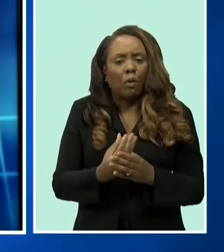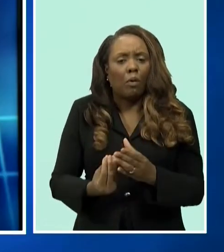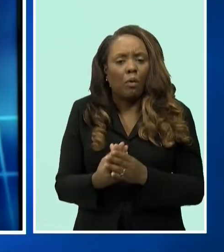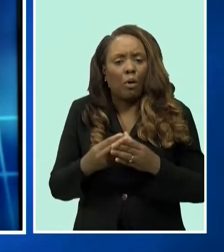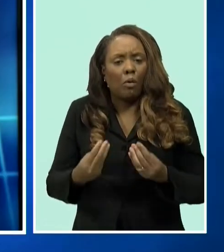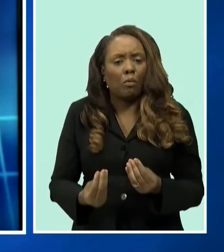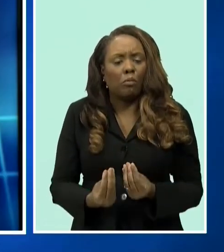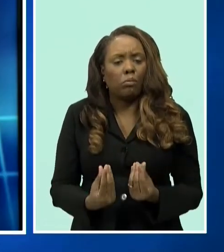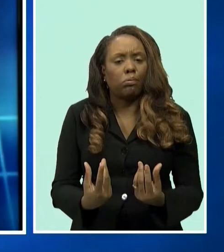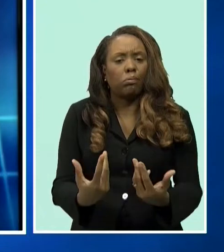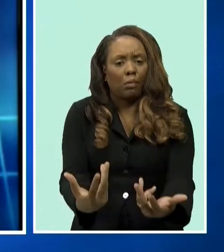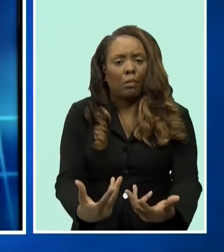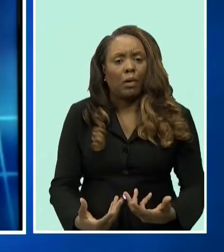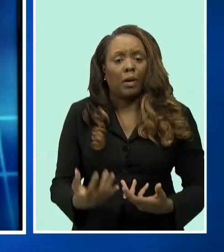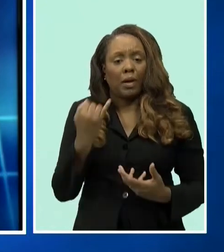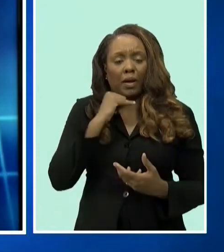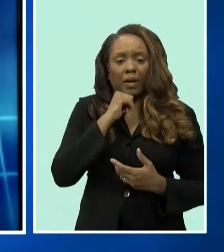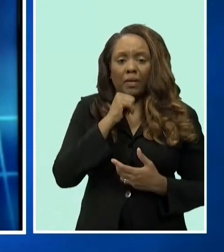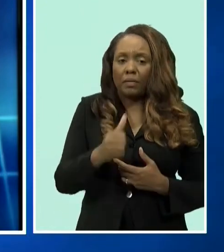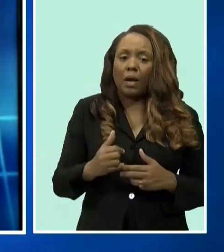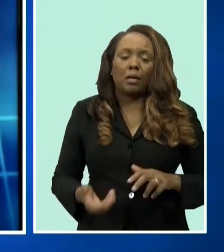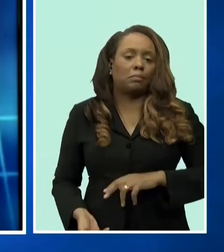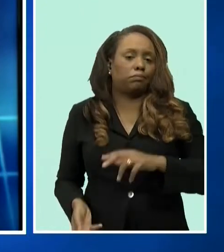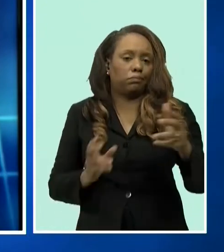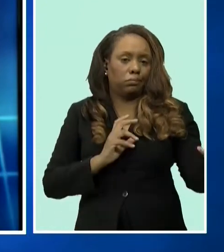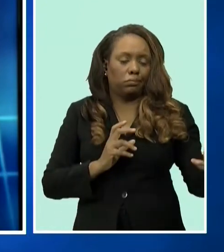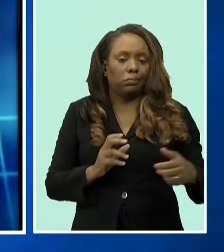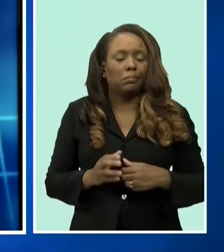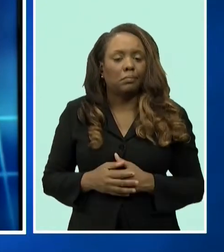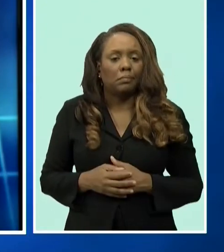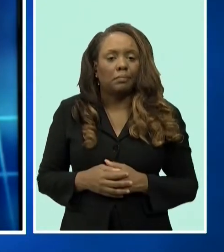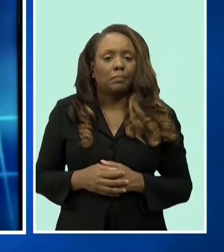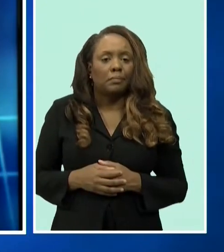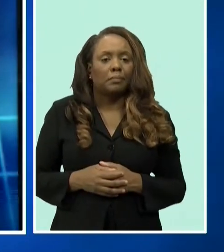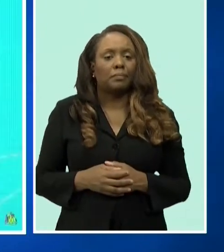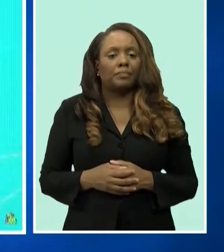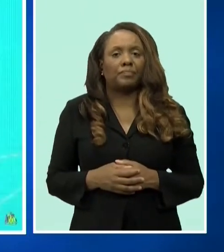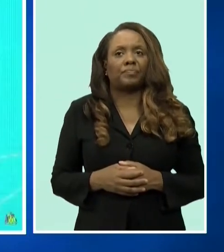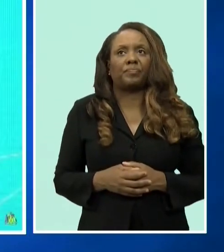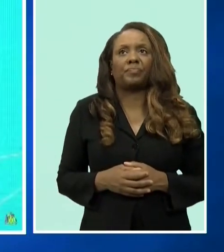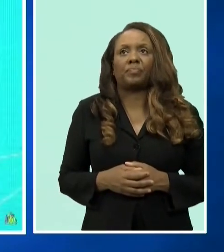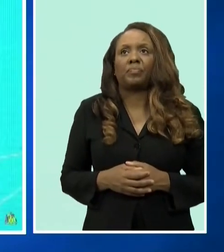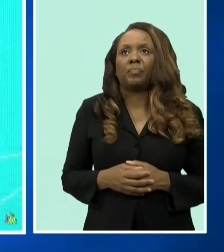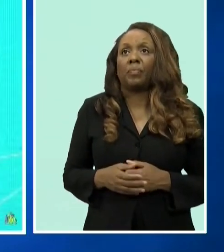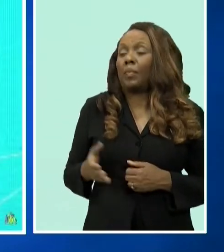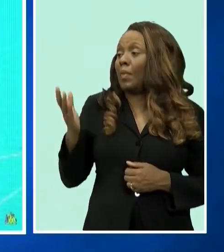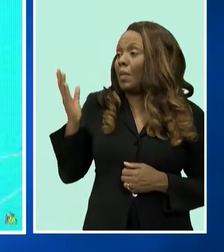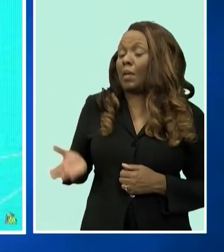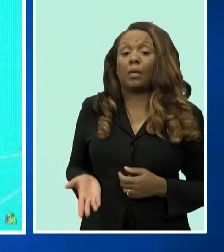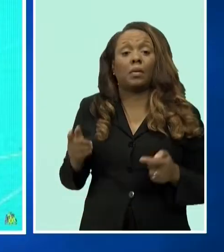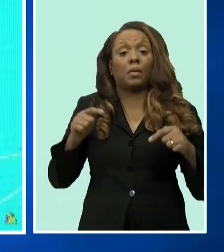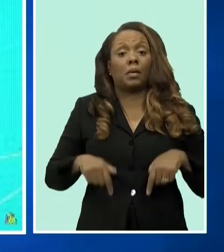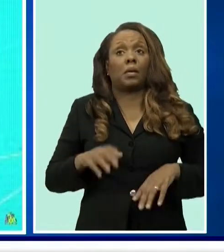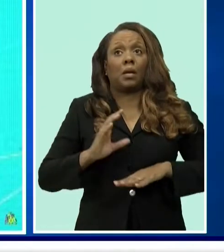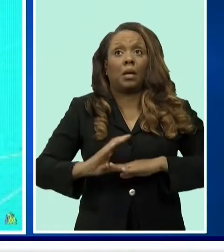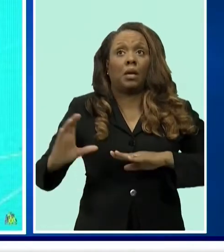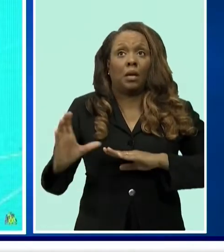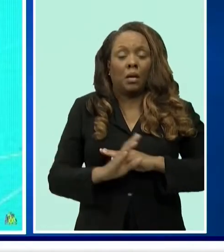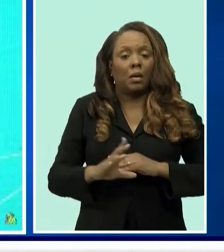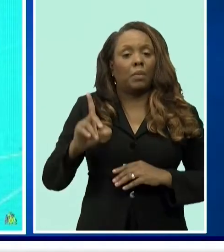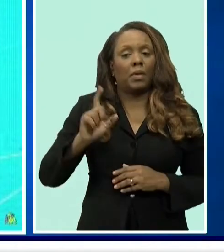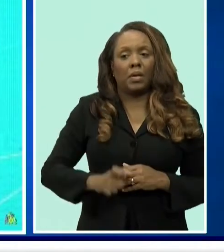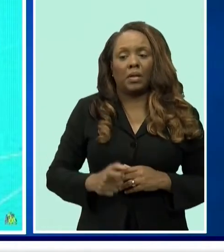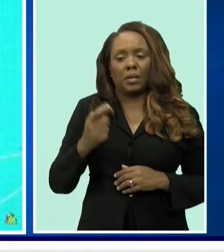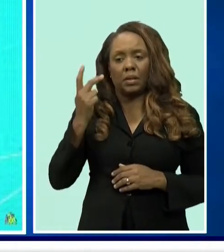face a crisis of epic proportion on its hands. Here in the Caribbean, we need to address the combined issue of